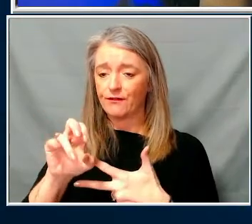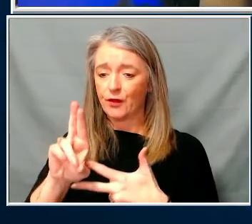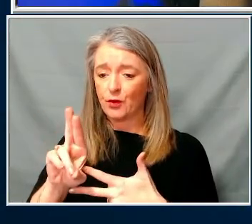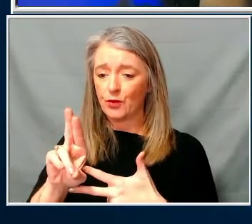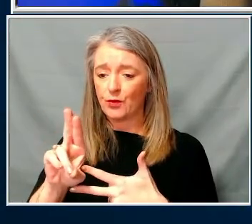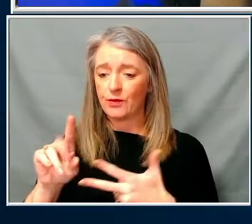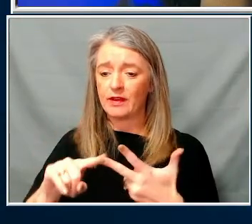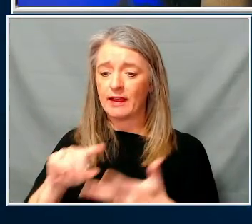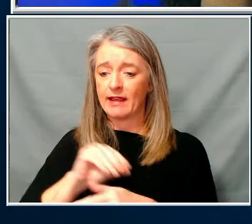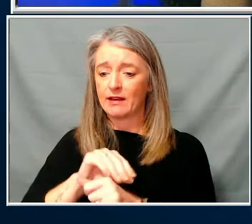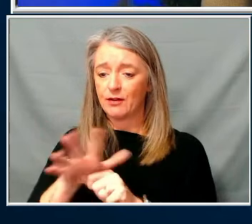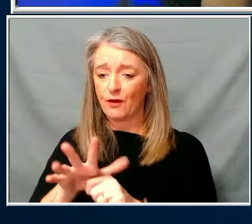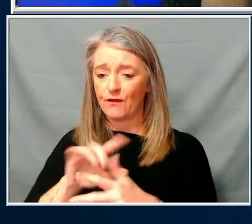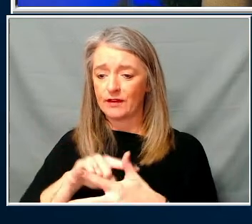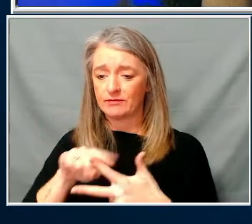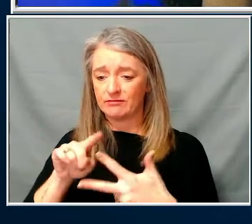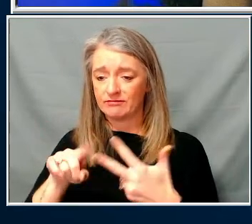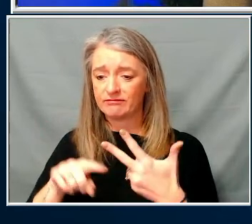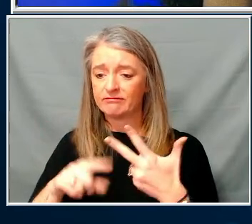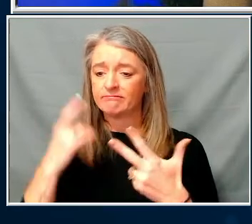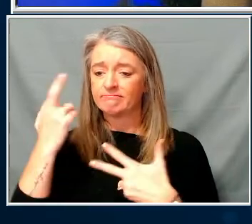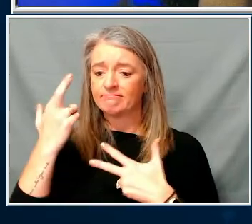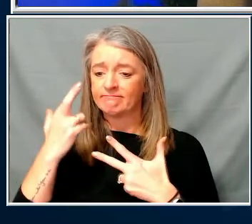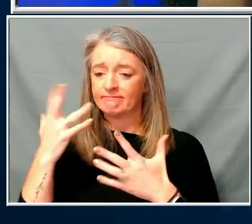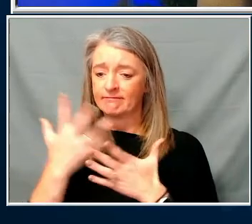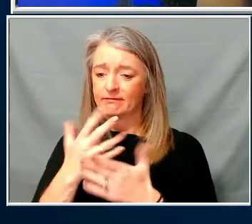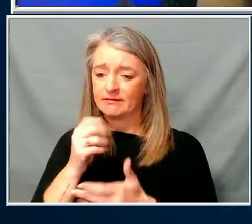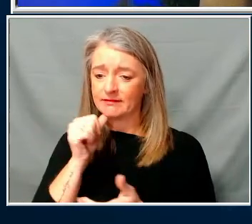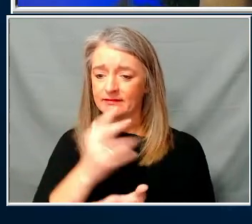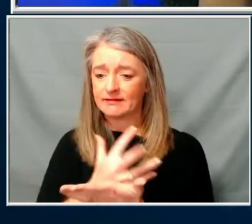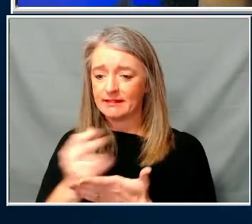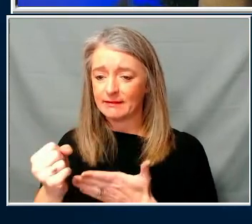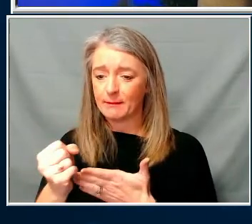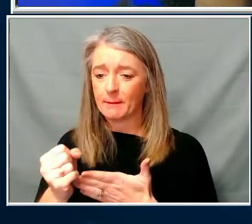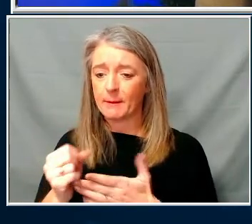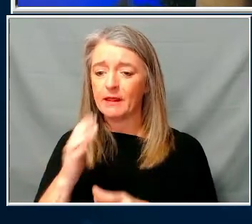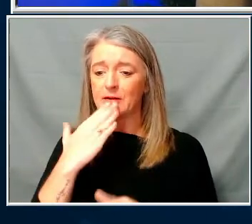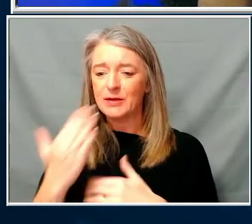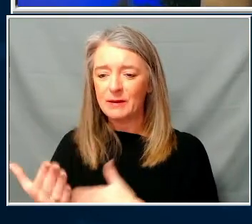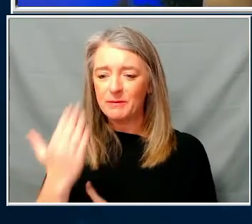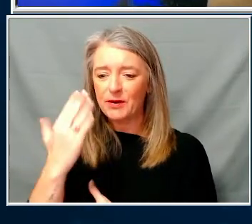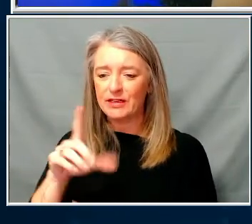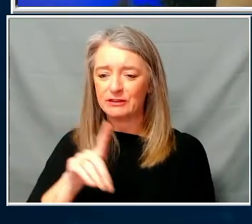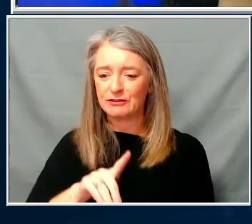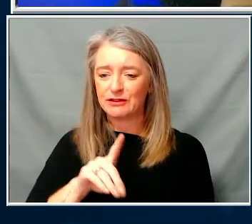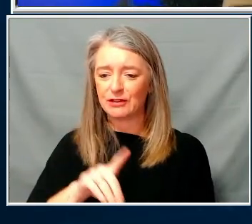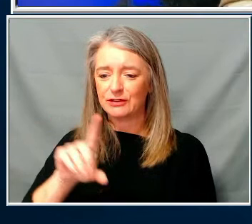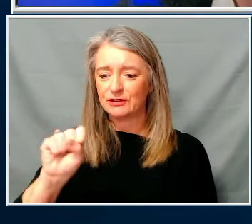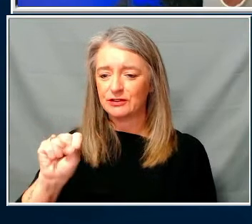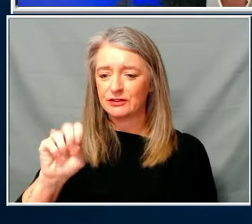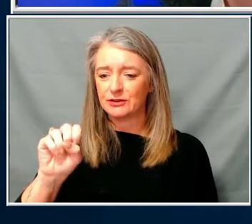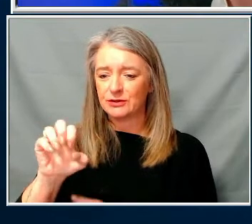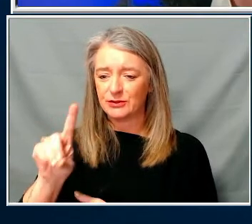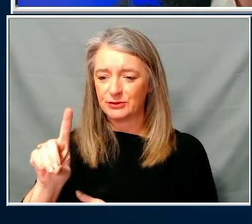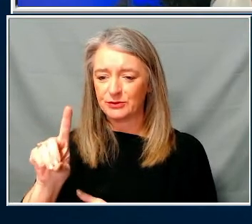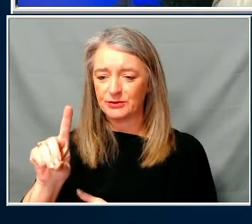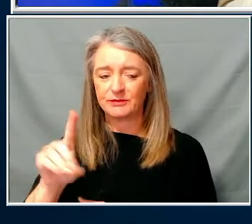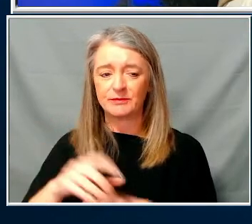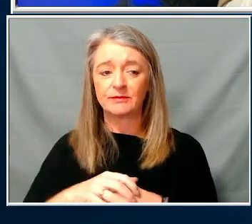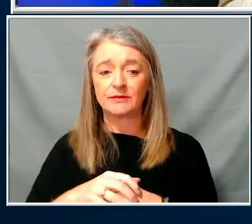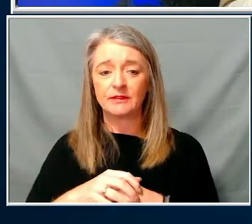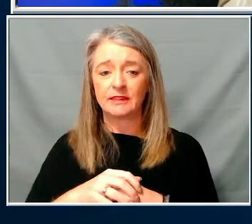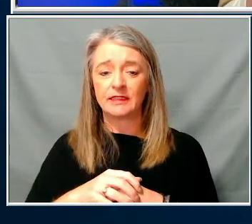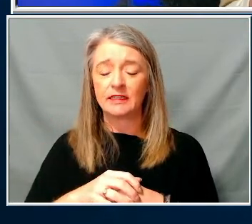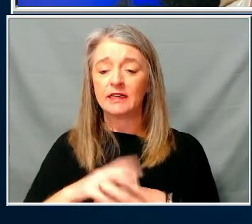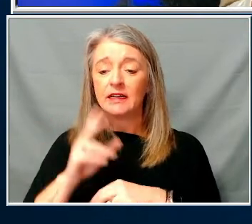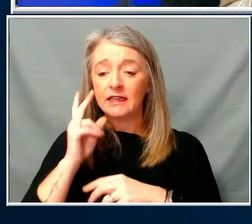a pediatric critical care specialist here at the health system. Dr. Sood, good morning. Good morning, Jess. Good to see you. So I ran into this issue. I was telling